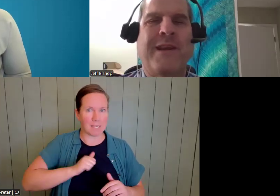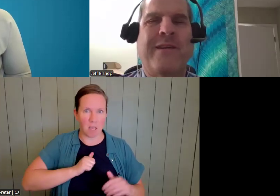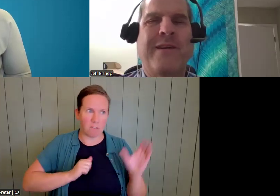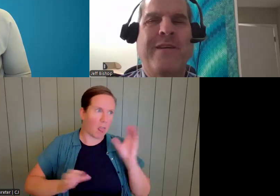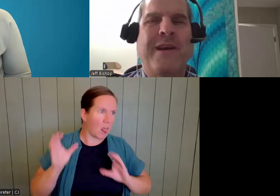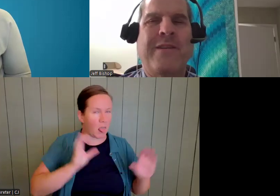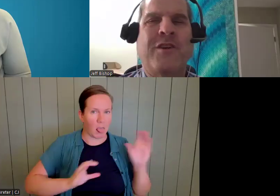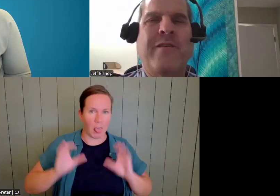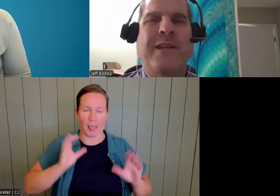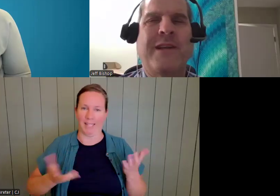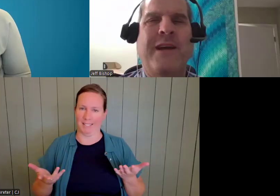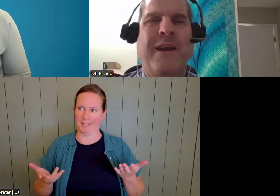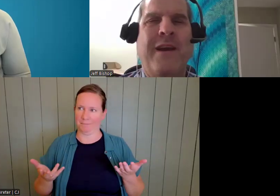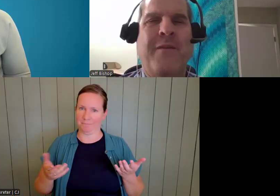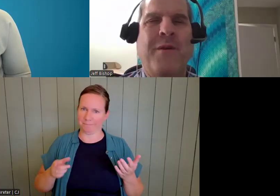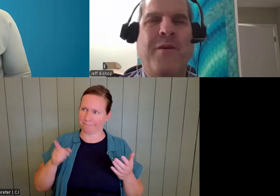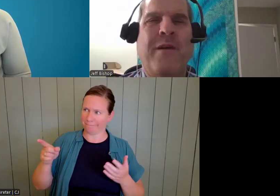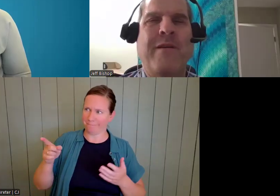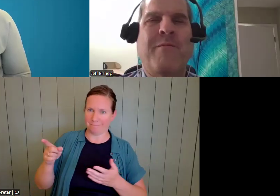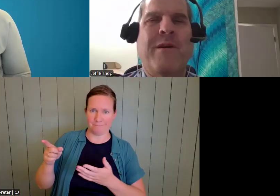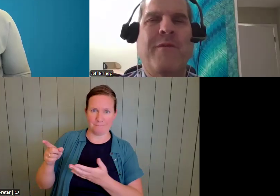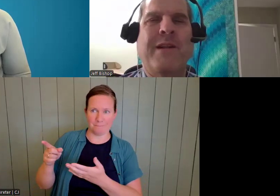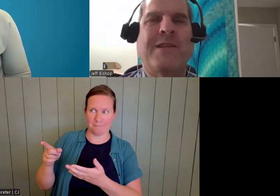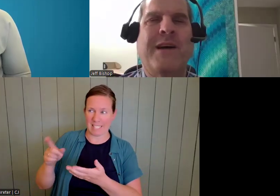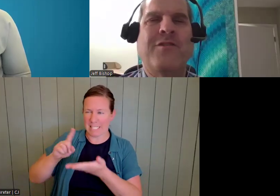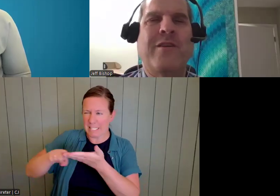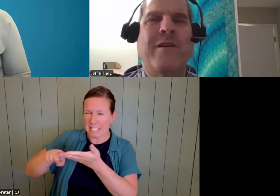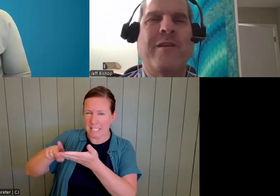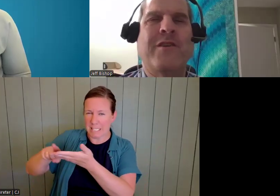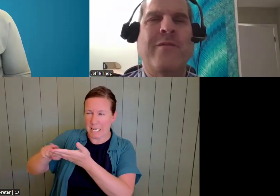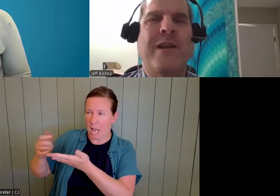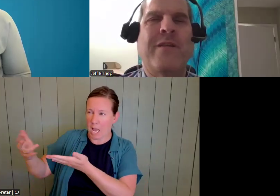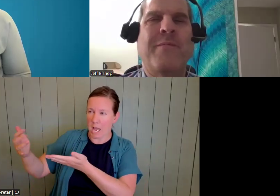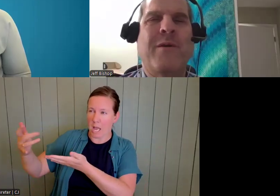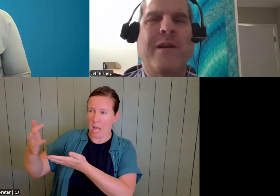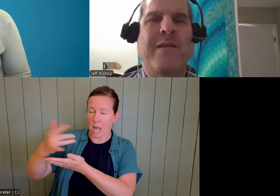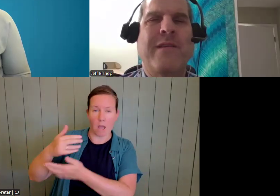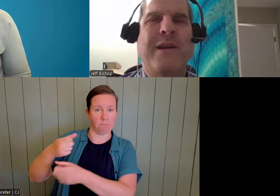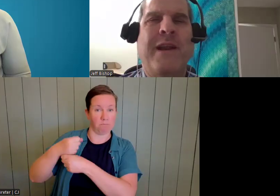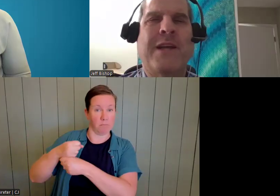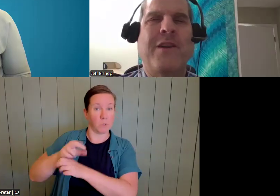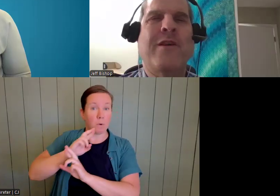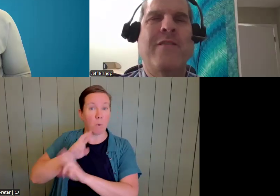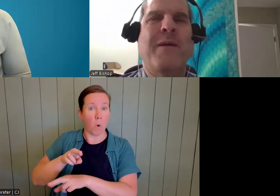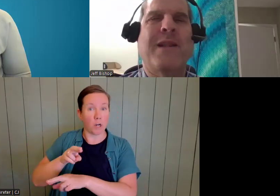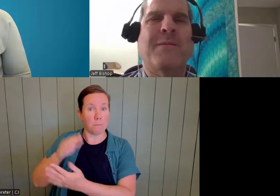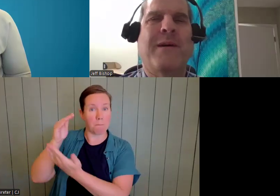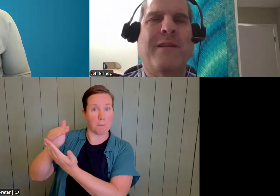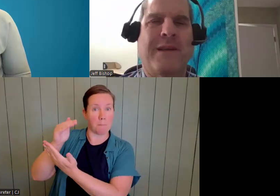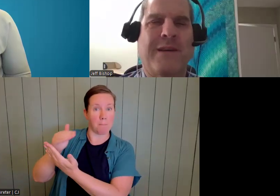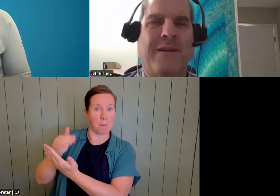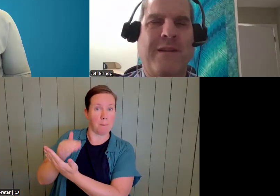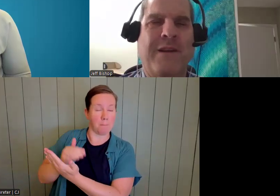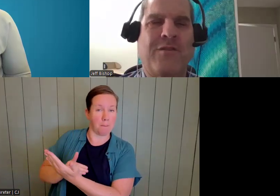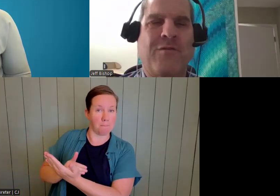all together. It generates a really great report. When it's done generating the report, and actually you can even make this a part